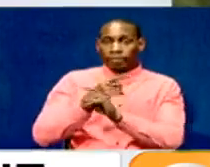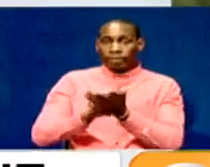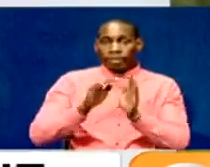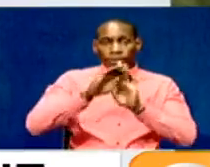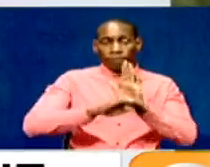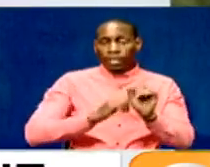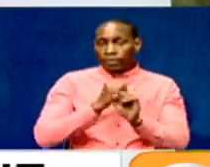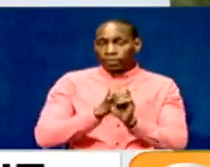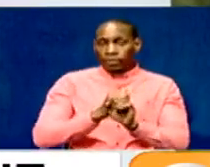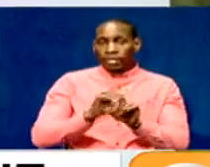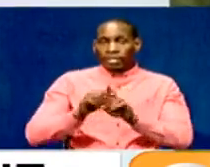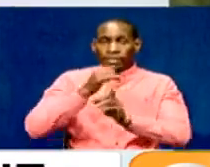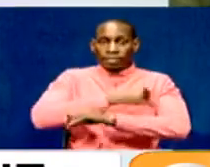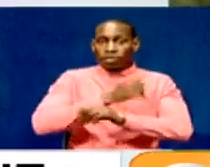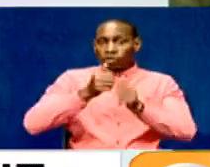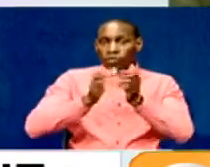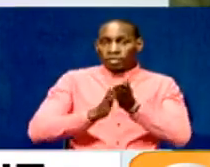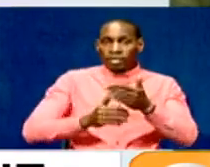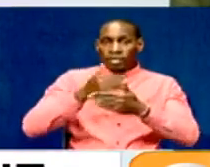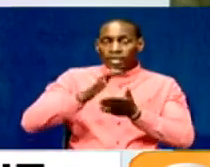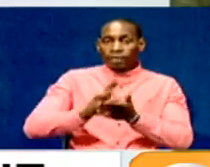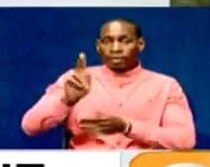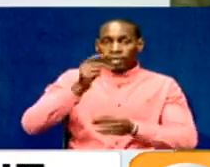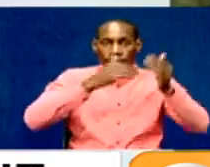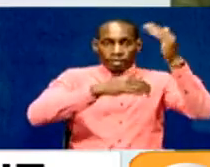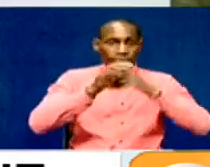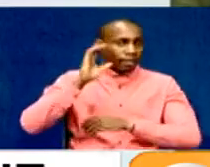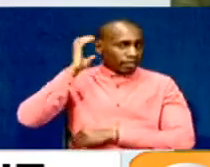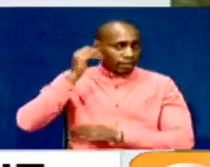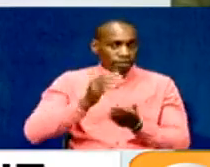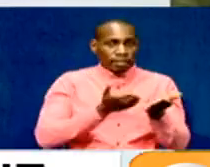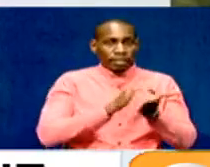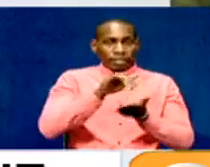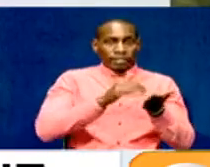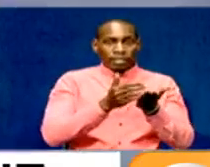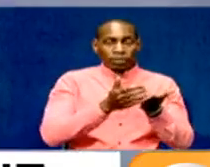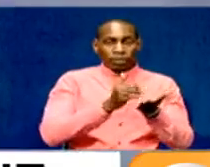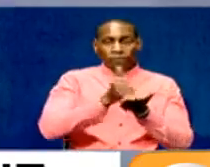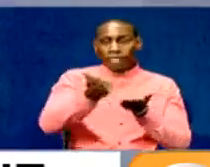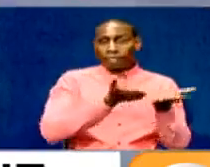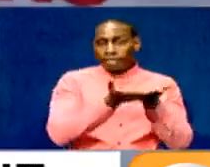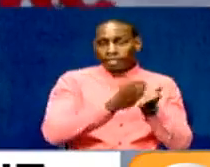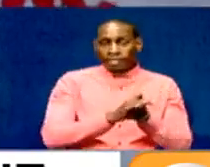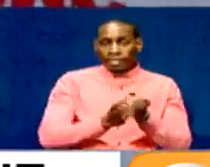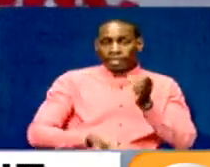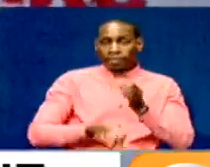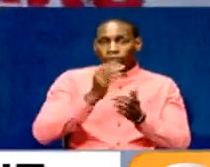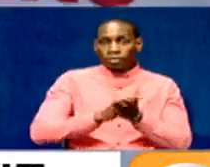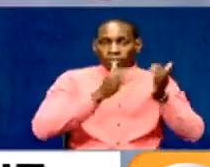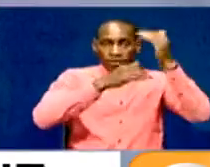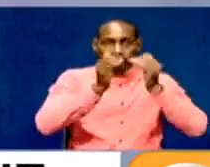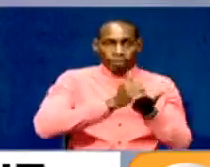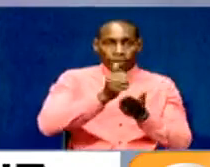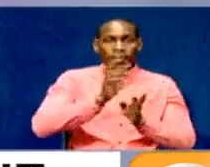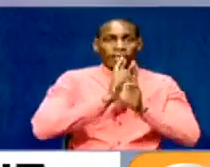courses and institutions after the Kenya Universities and Colleges Central Placement Service released university